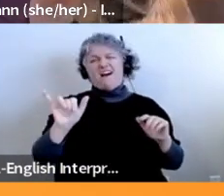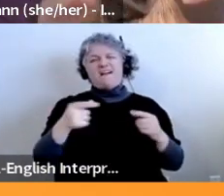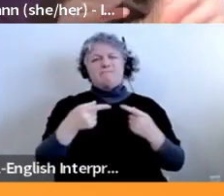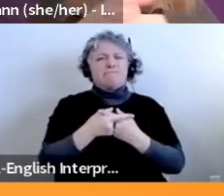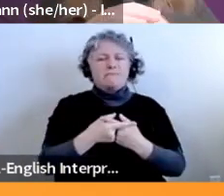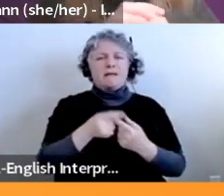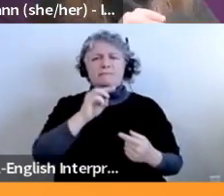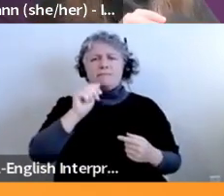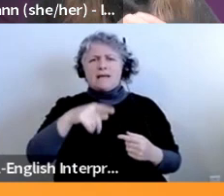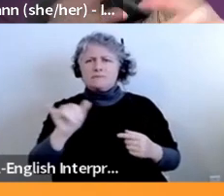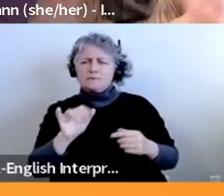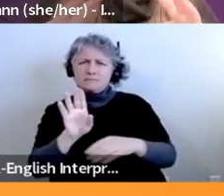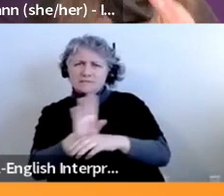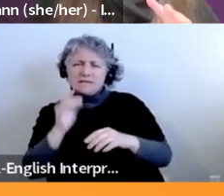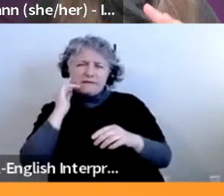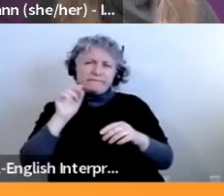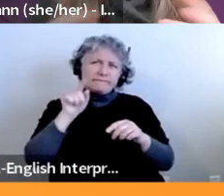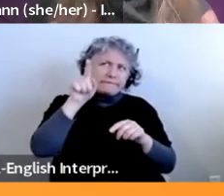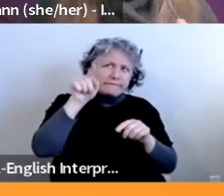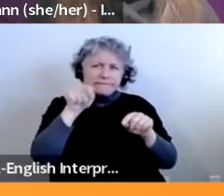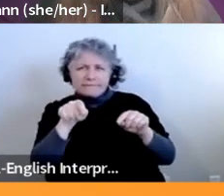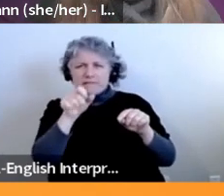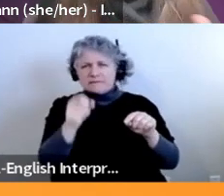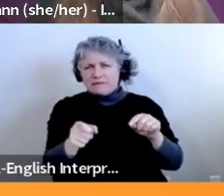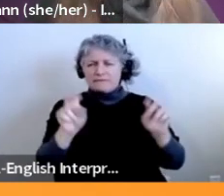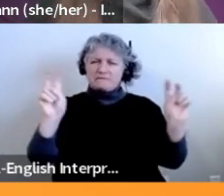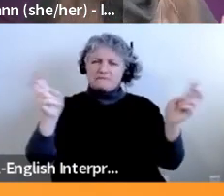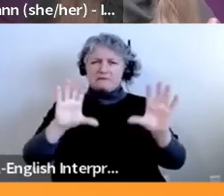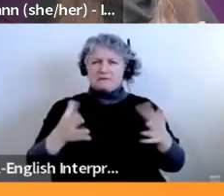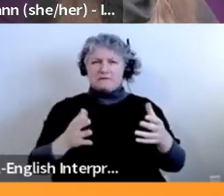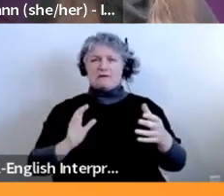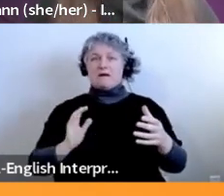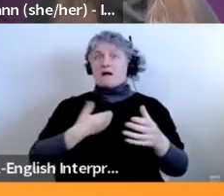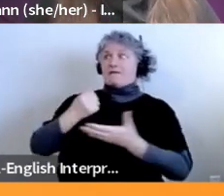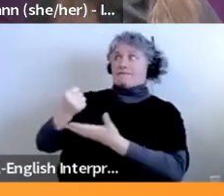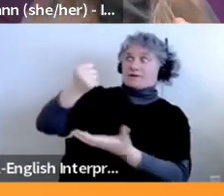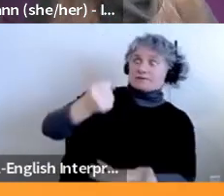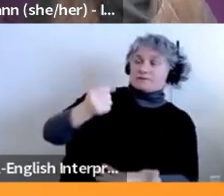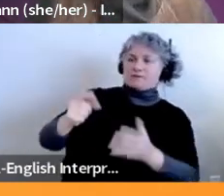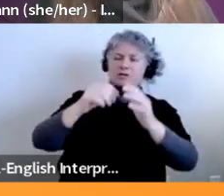easier to determine if your business is in Southern Ontario as classified by our funder for this program.